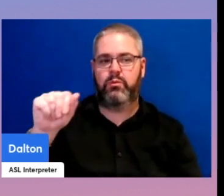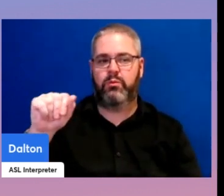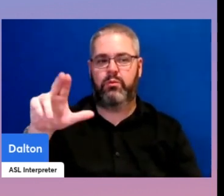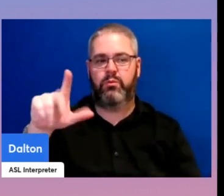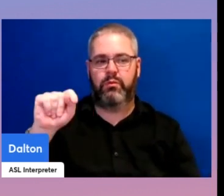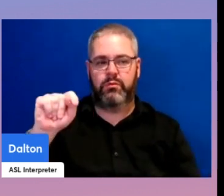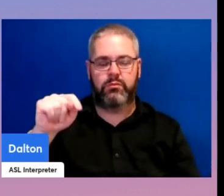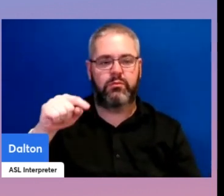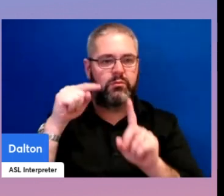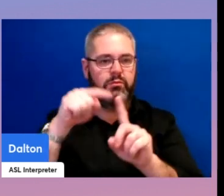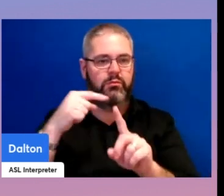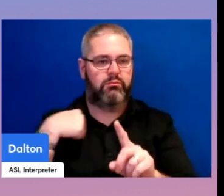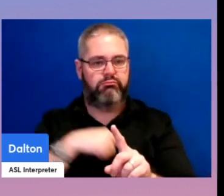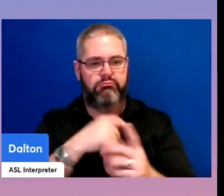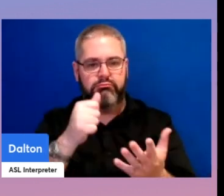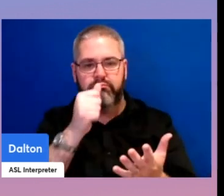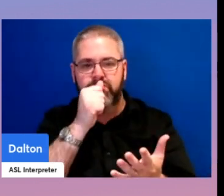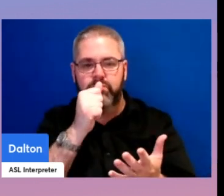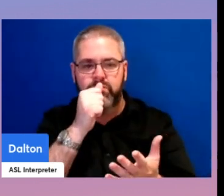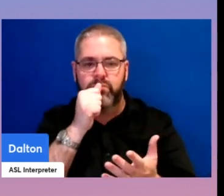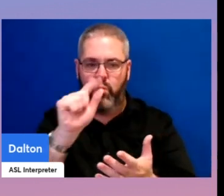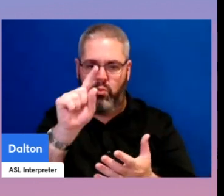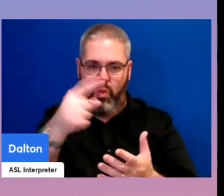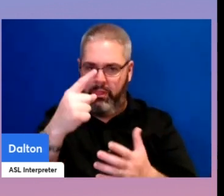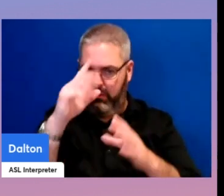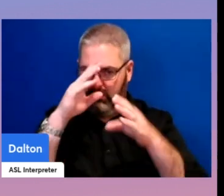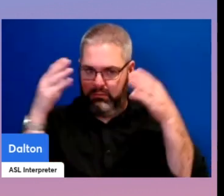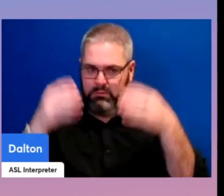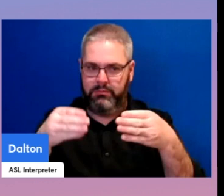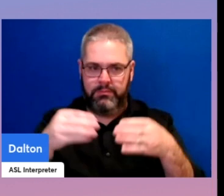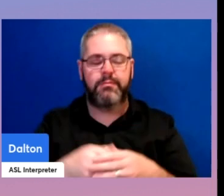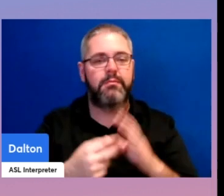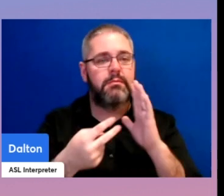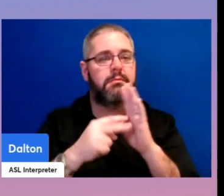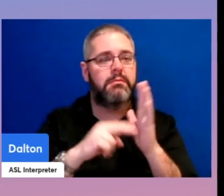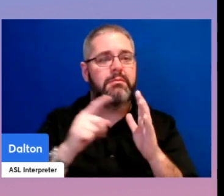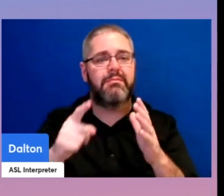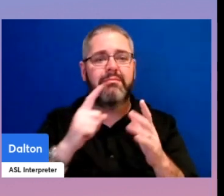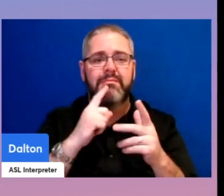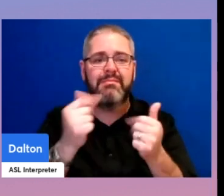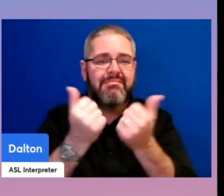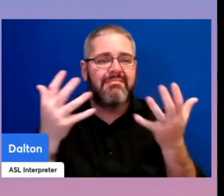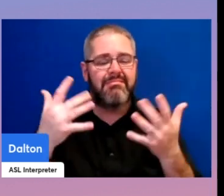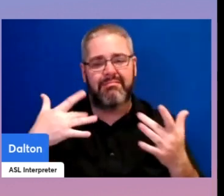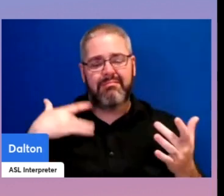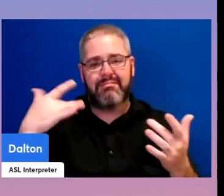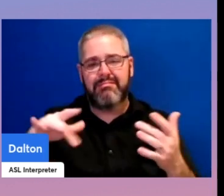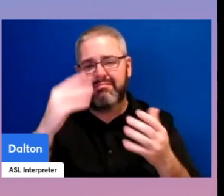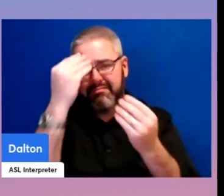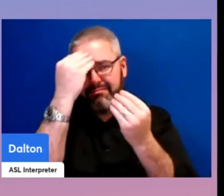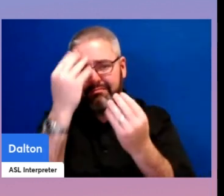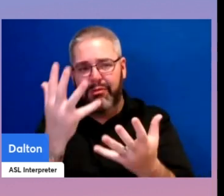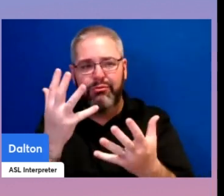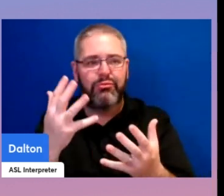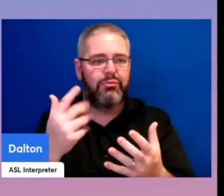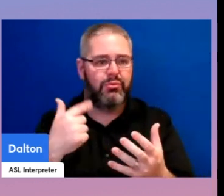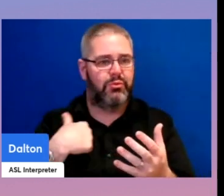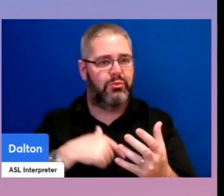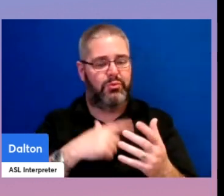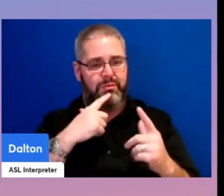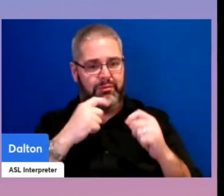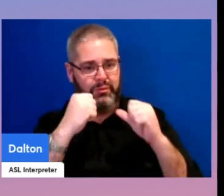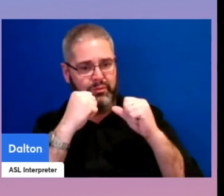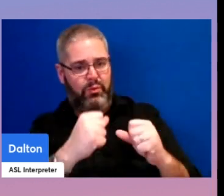version 2 secrets only. So it can contain any sensitive bit of information that needs securage